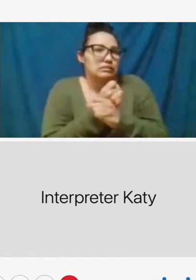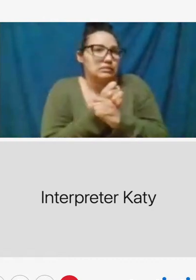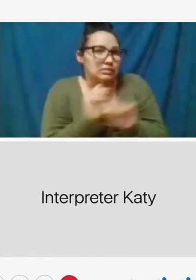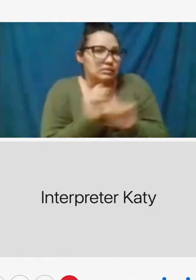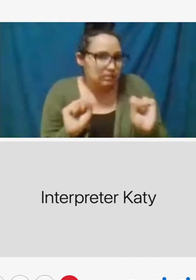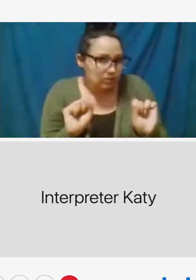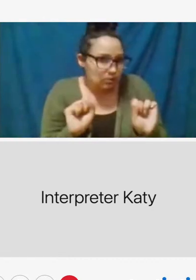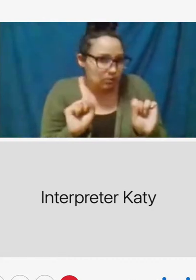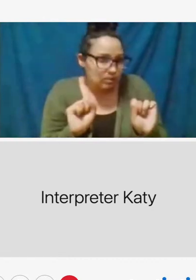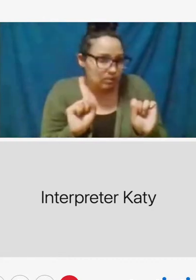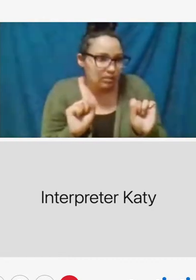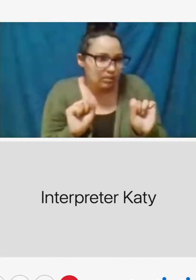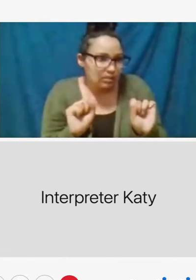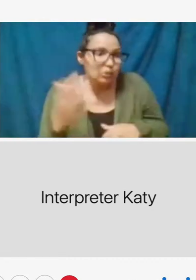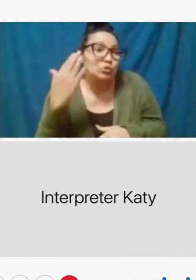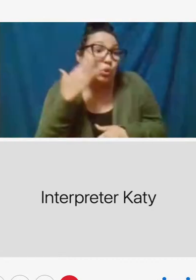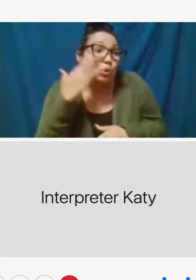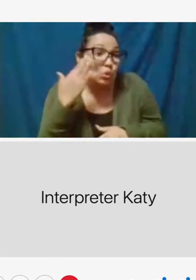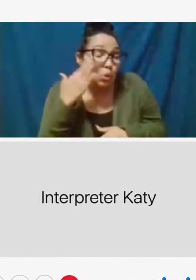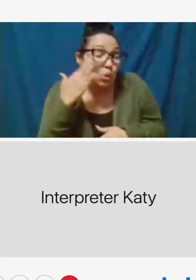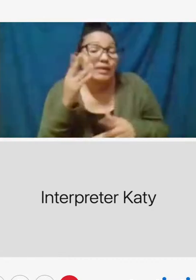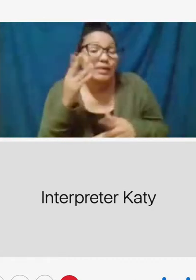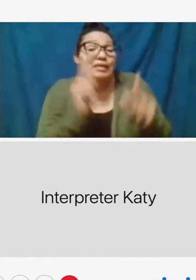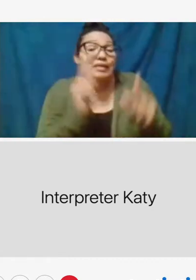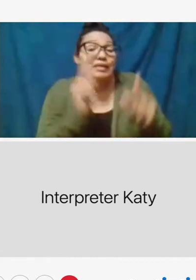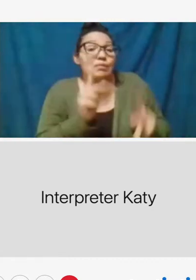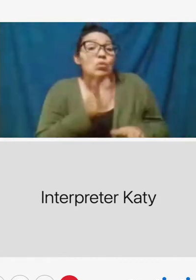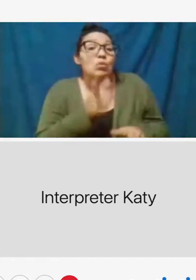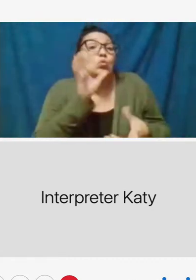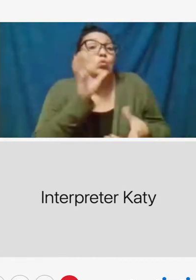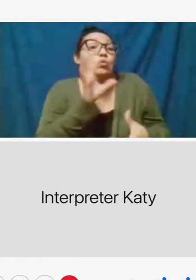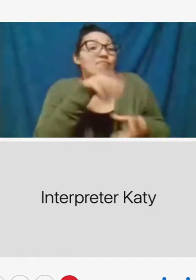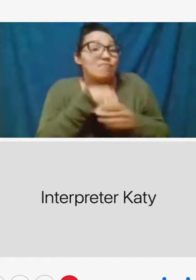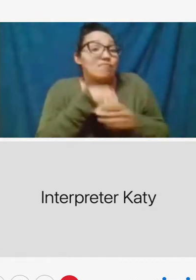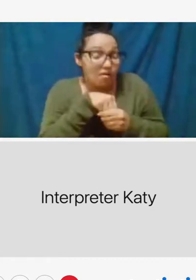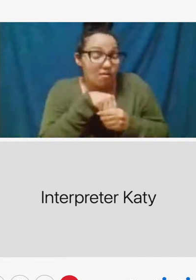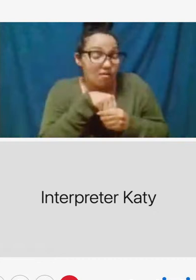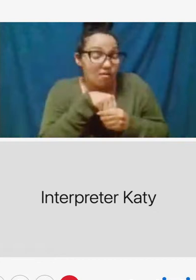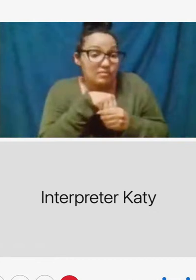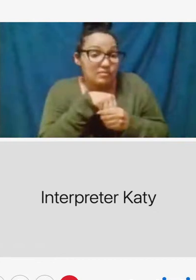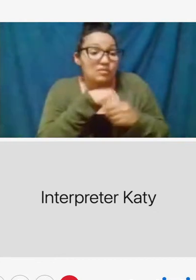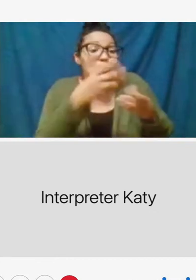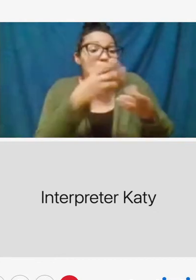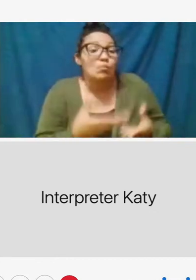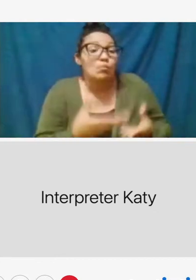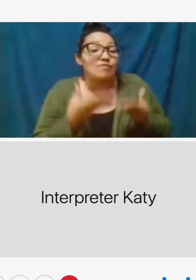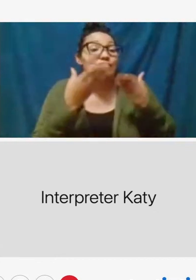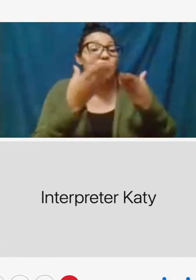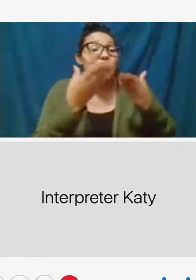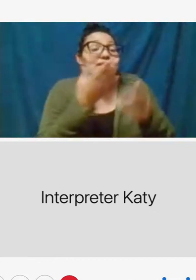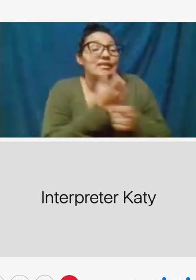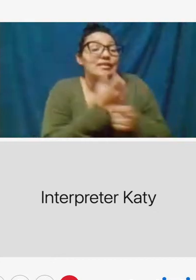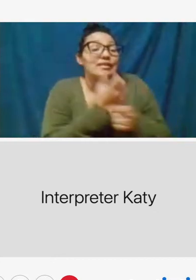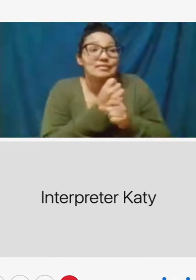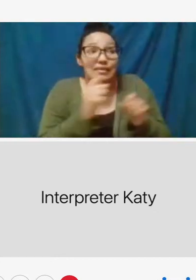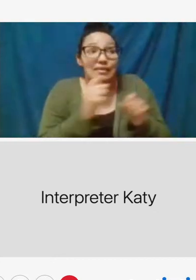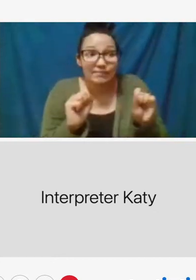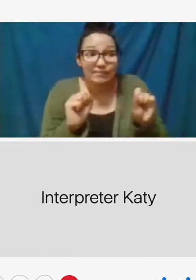individuals that are involved in providing a safe